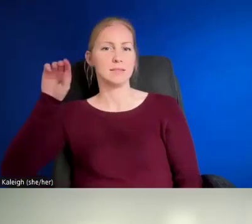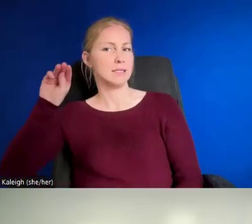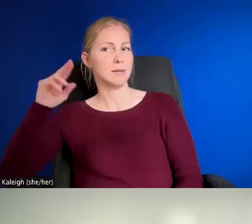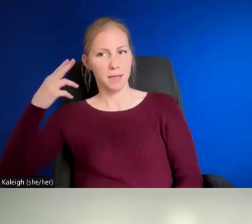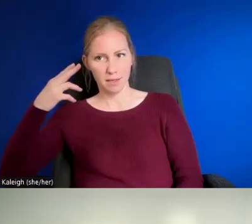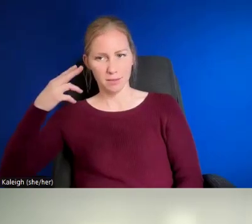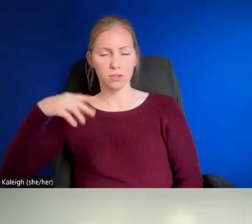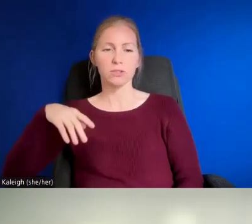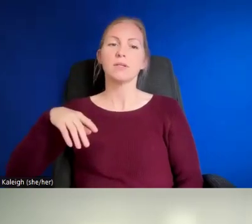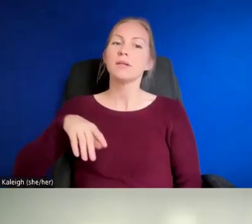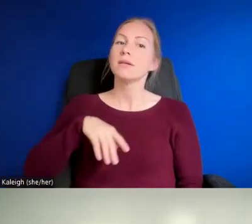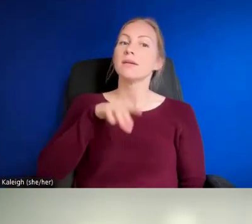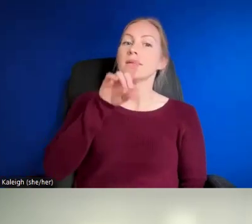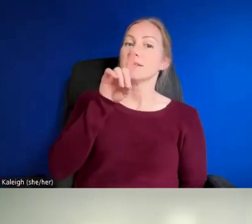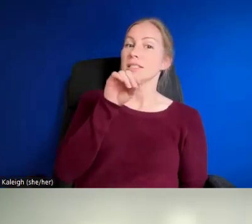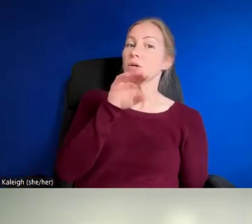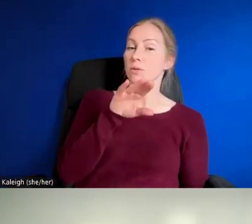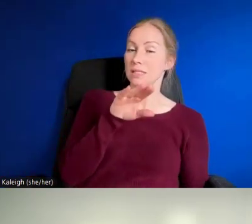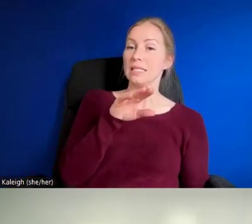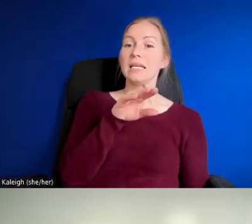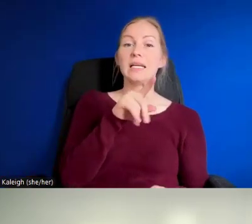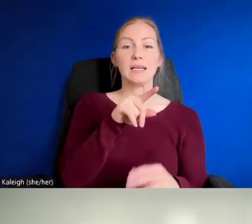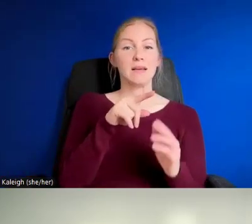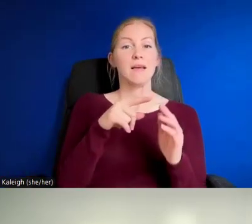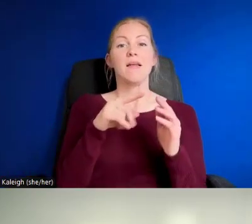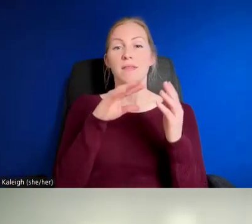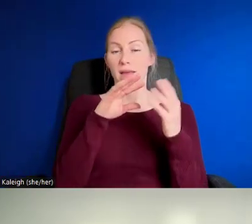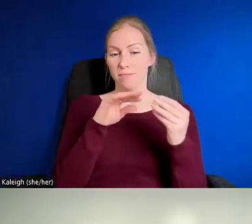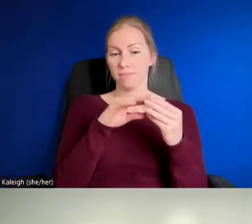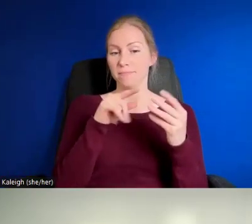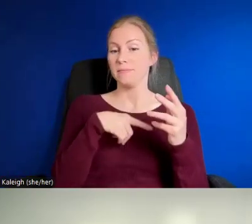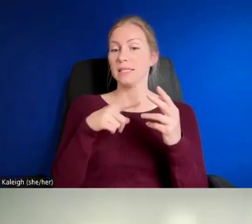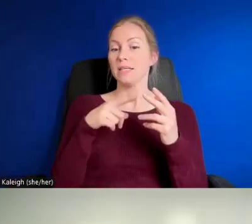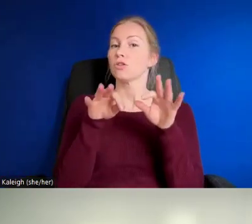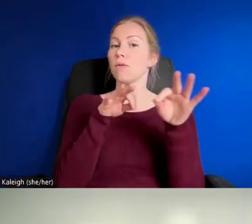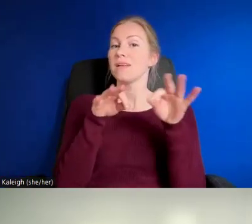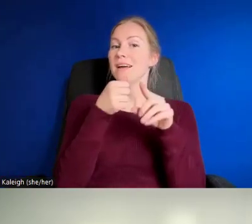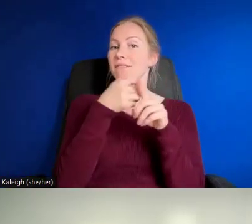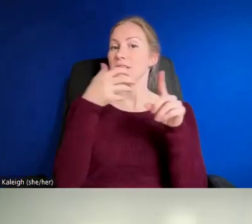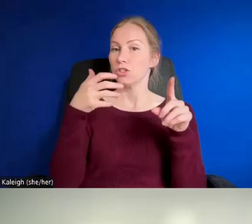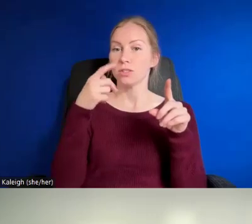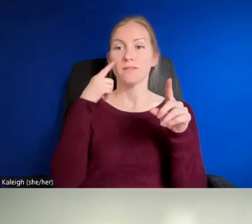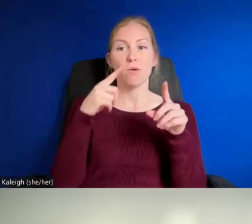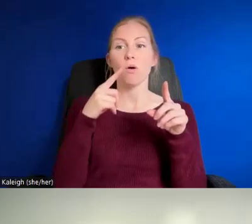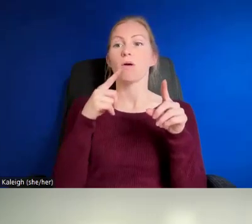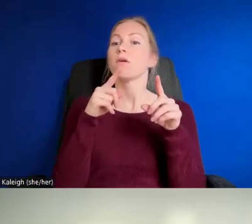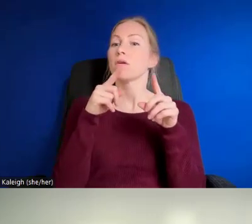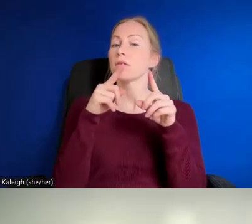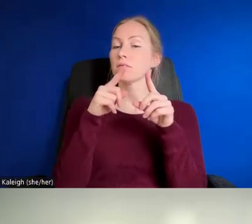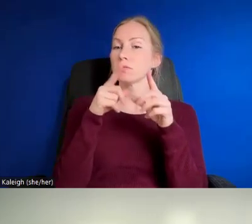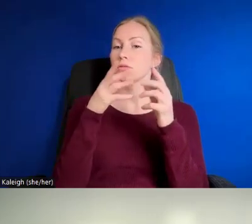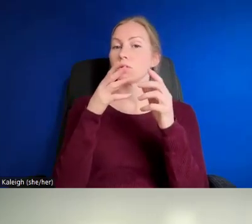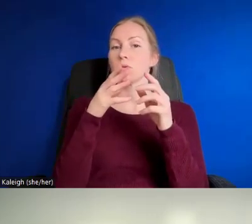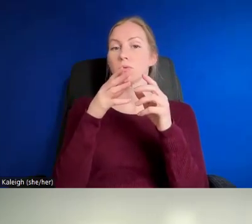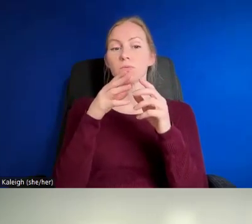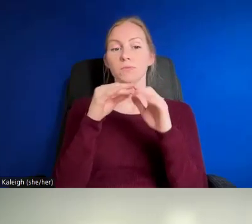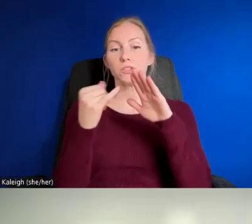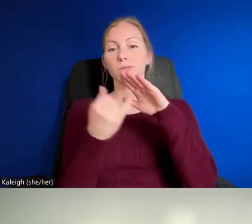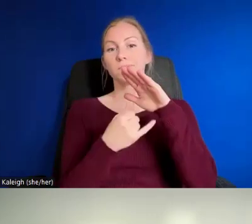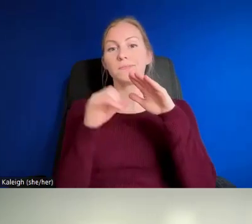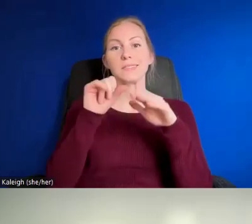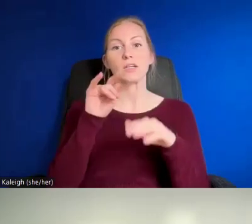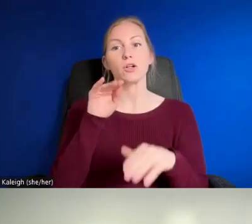The DOC stated that the definition of seclusion must exclude time that